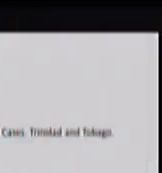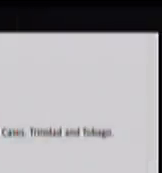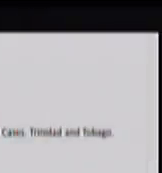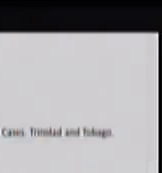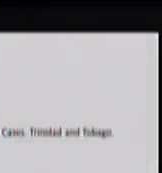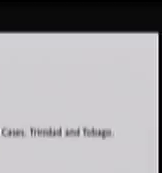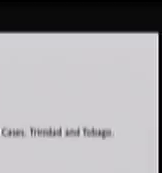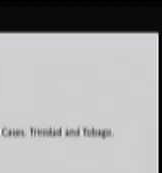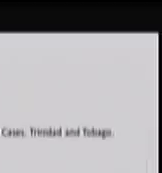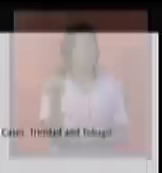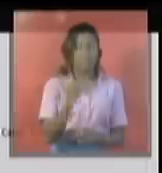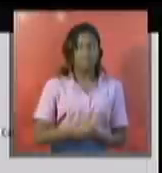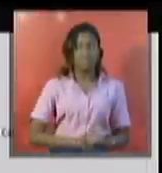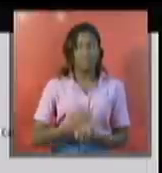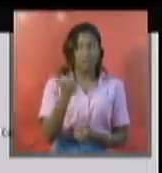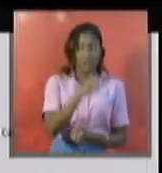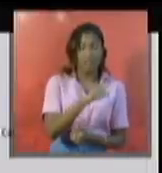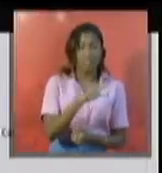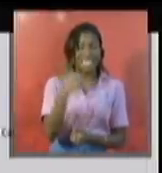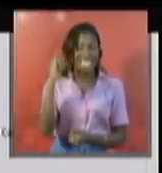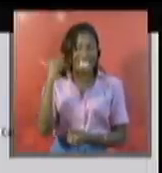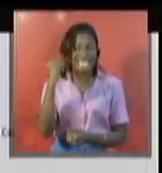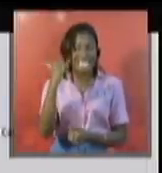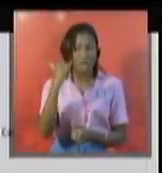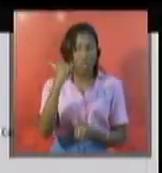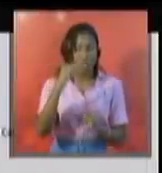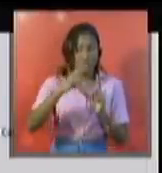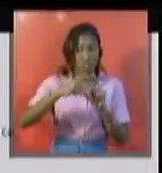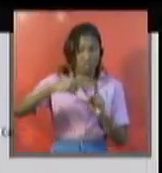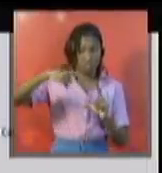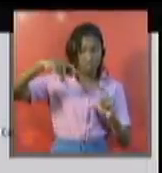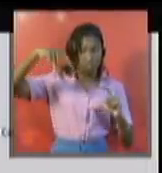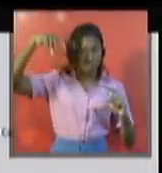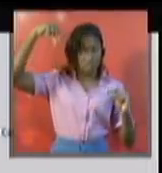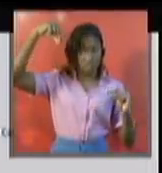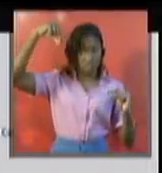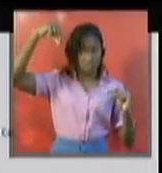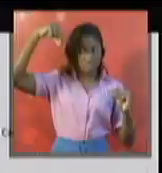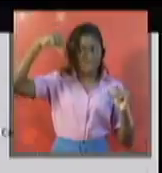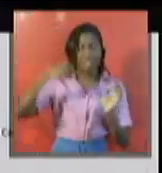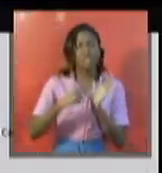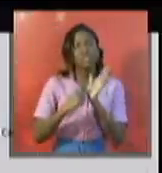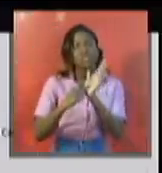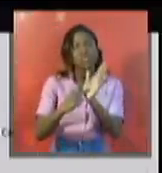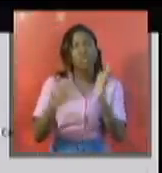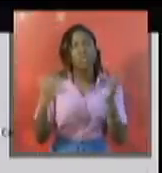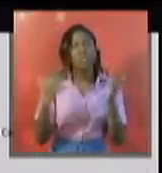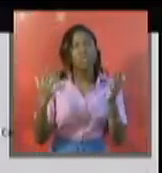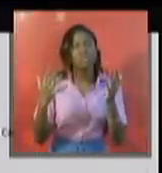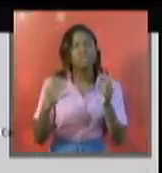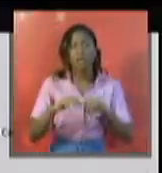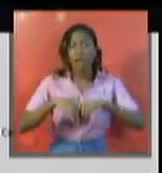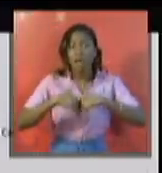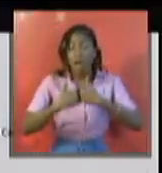left, that mustard-colored area which is outlined there, shows how the world